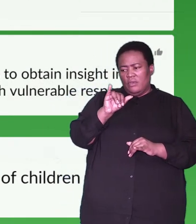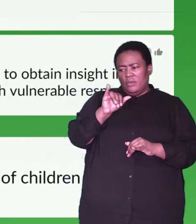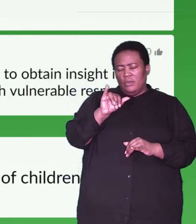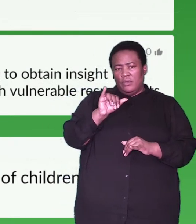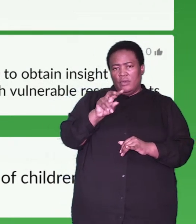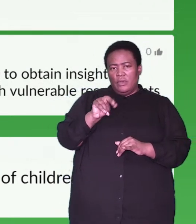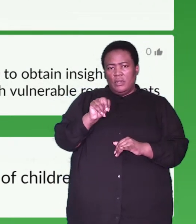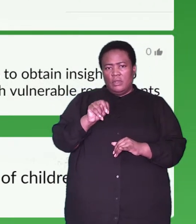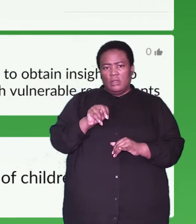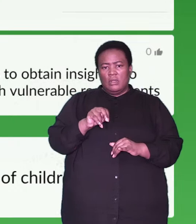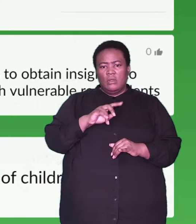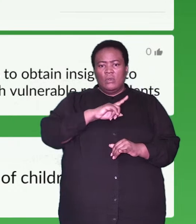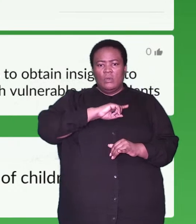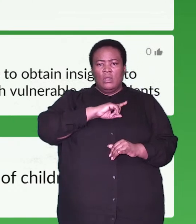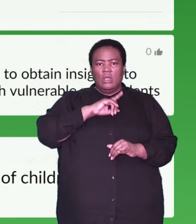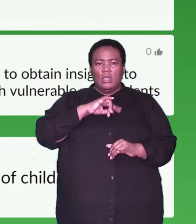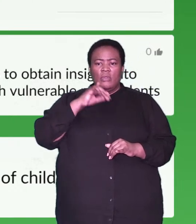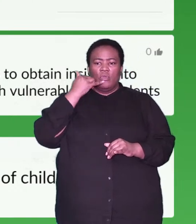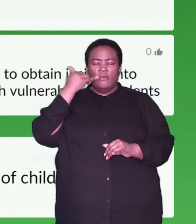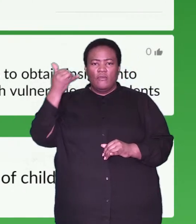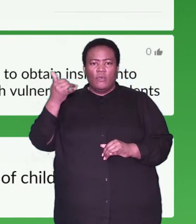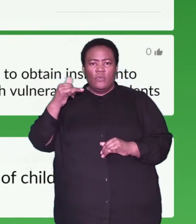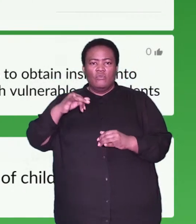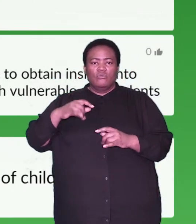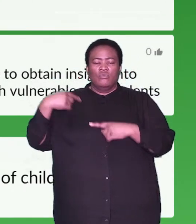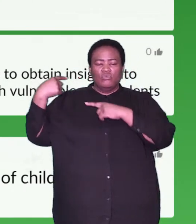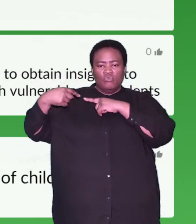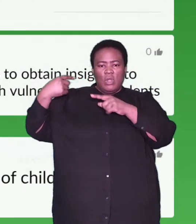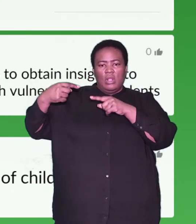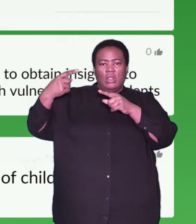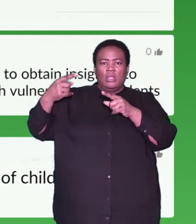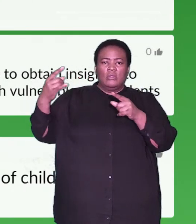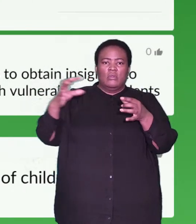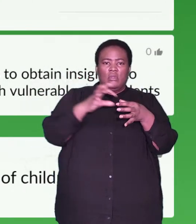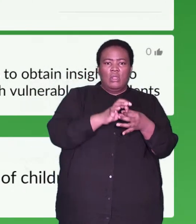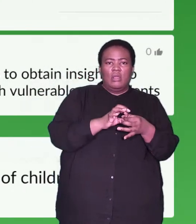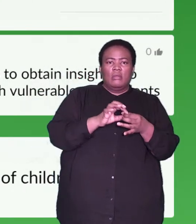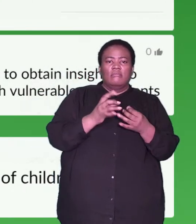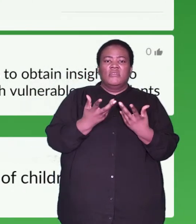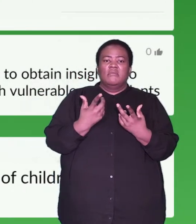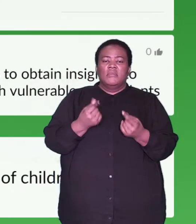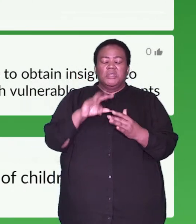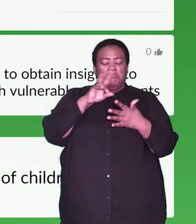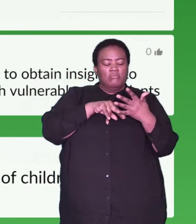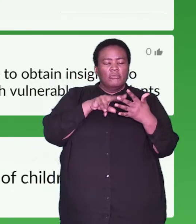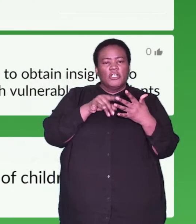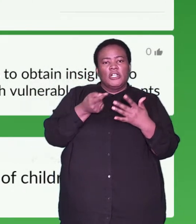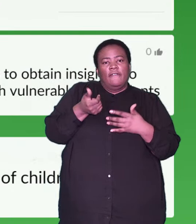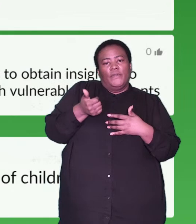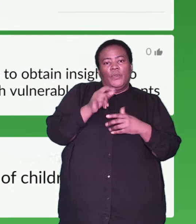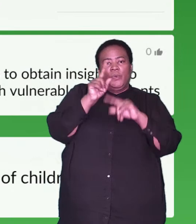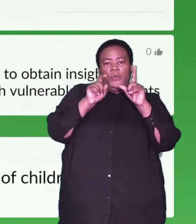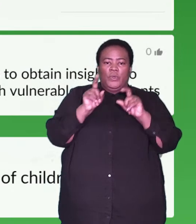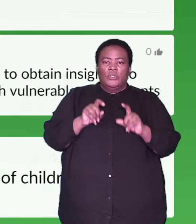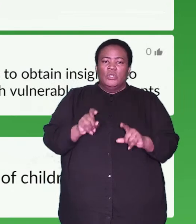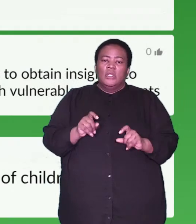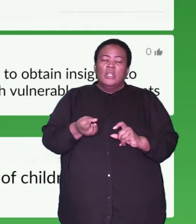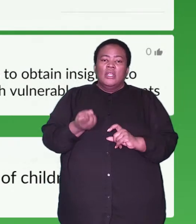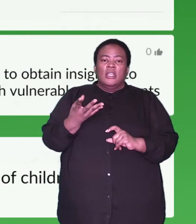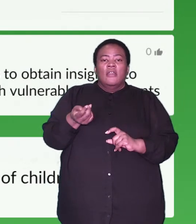phoned her just a minute ago and she was struggling to link up, is just take a few questions and then just that'll give her a few minutes